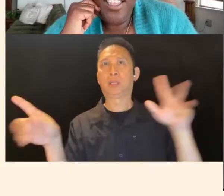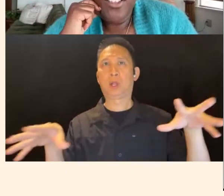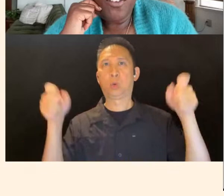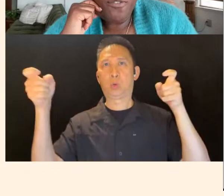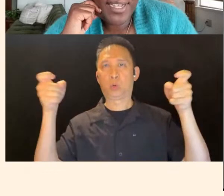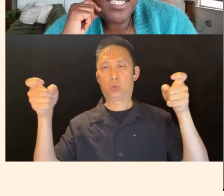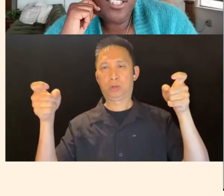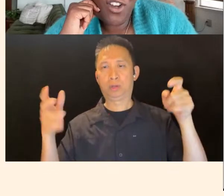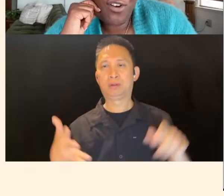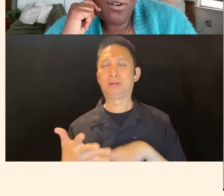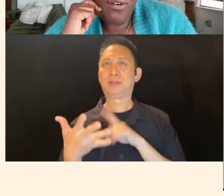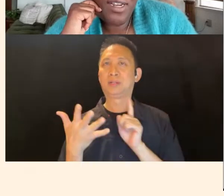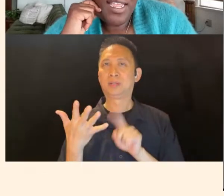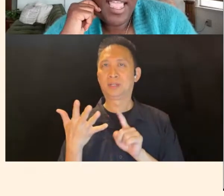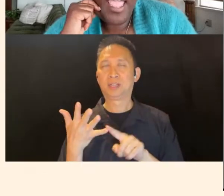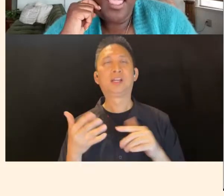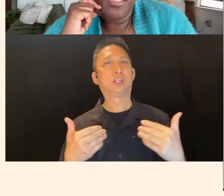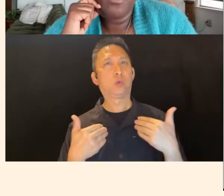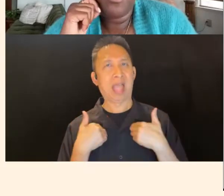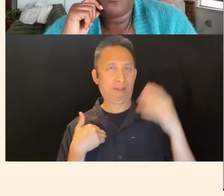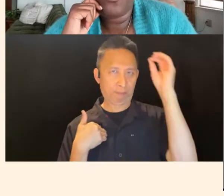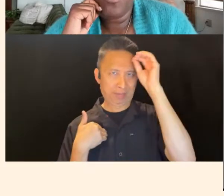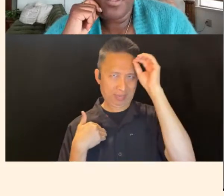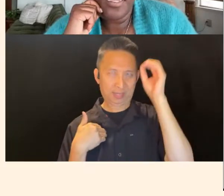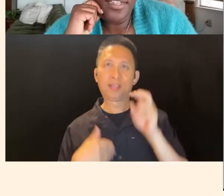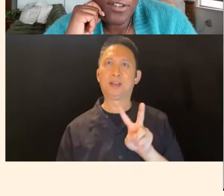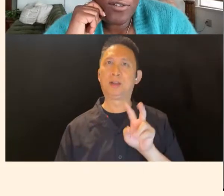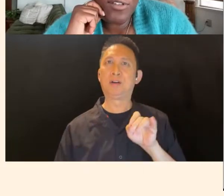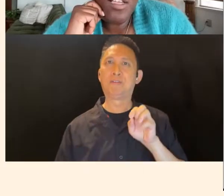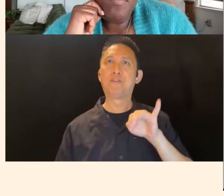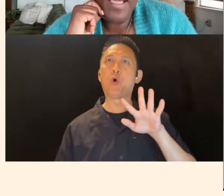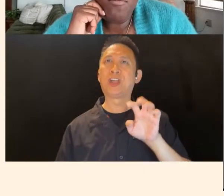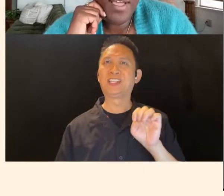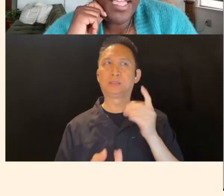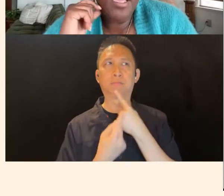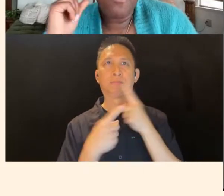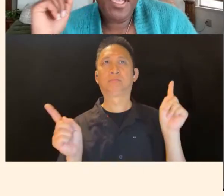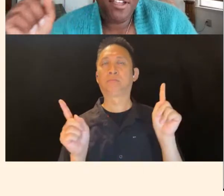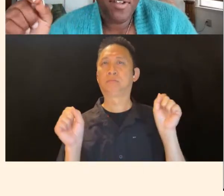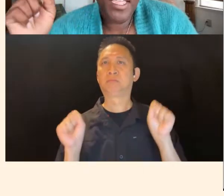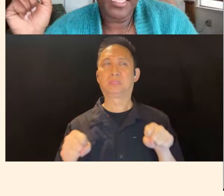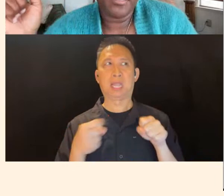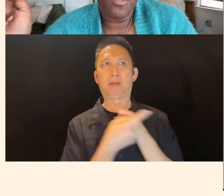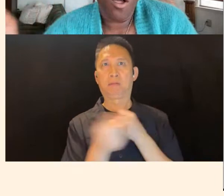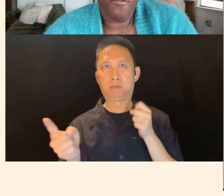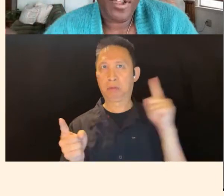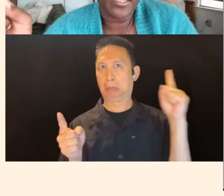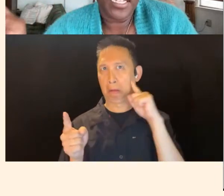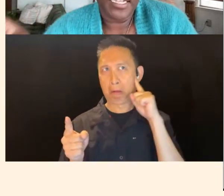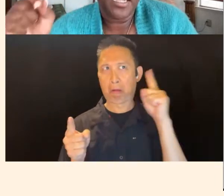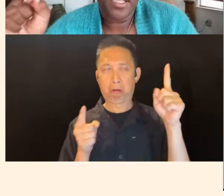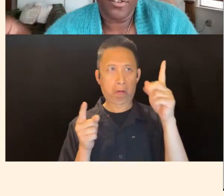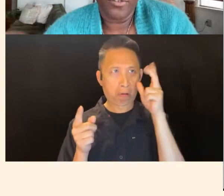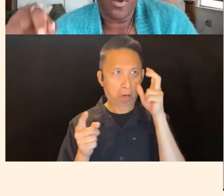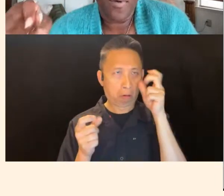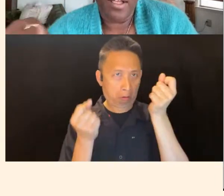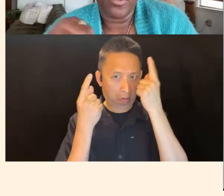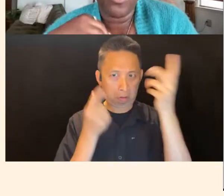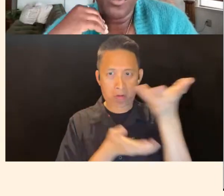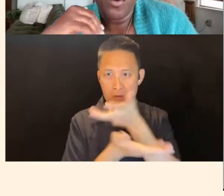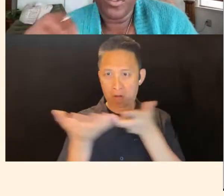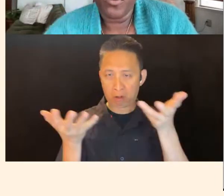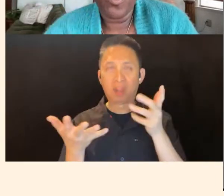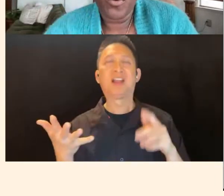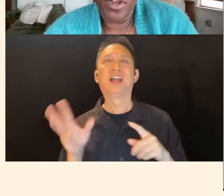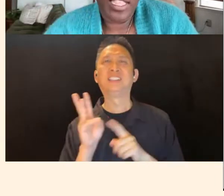say, your voice is heard, and you are healed by way of hearing and offering a say to others around